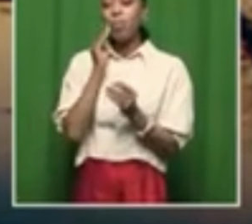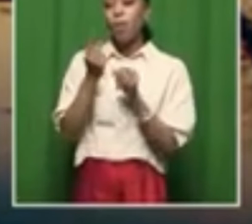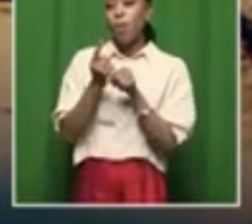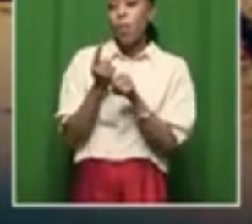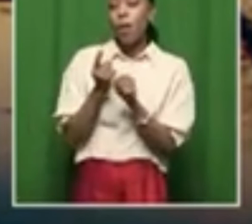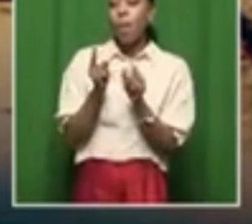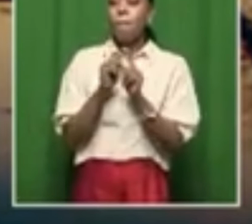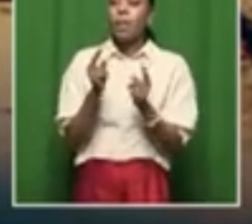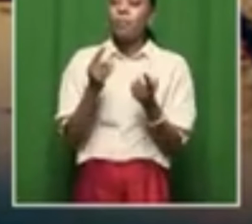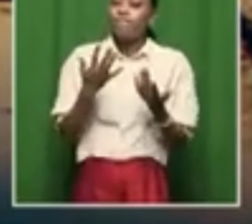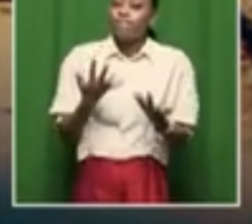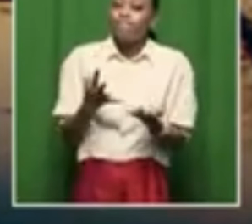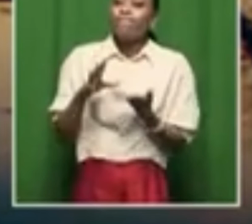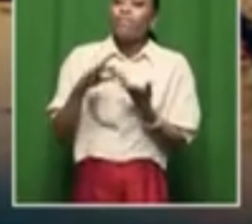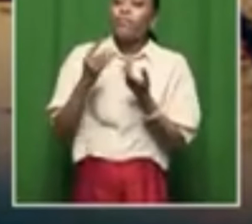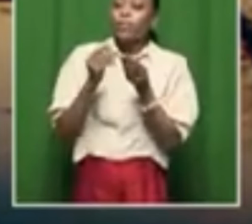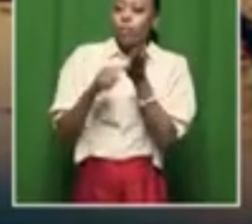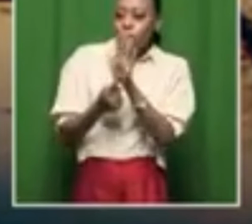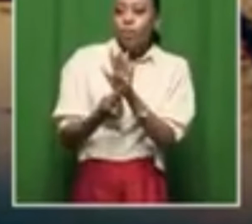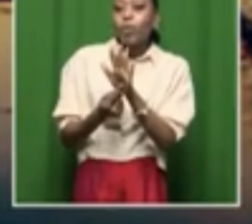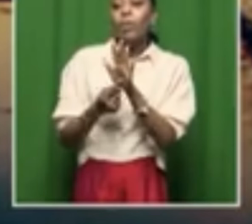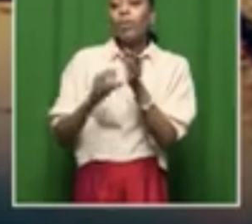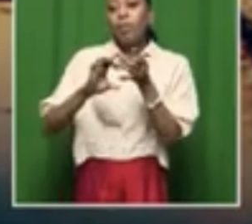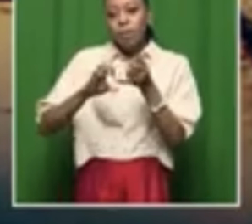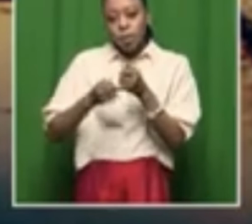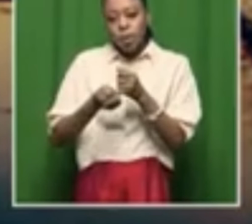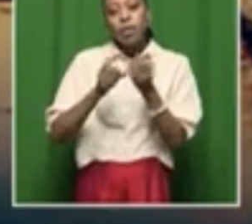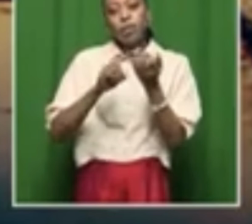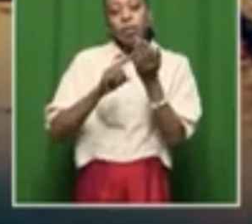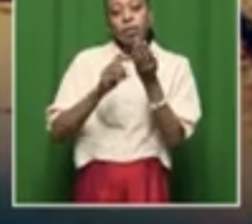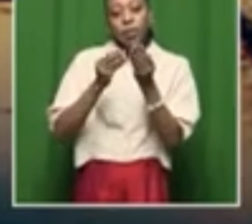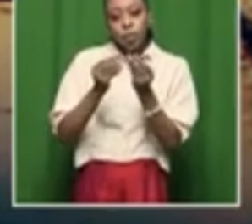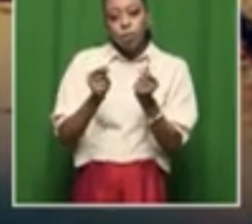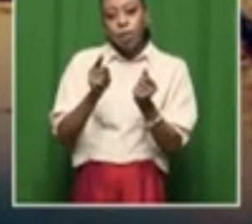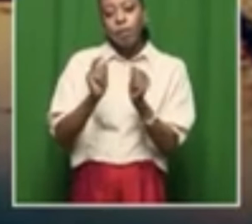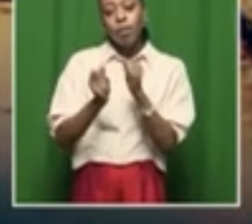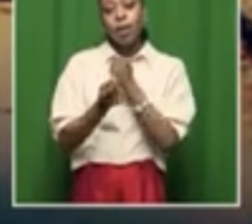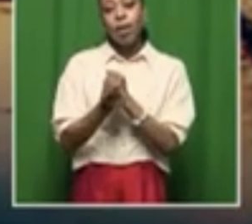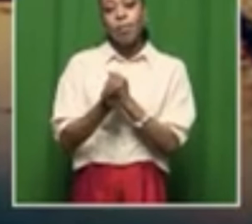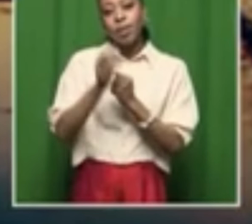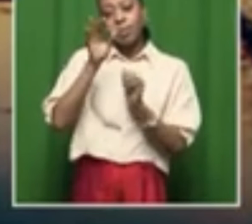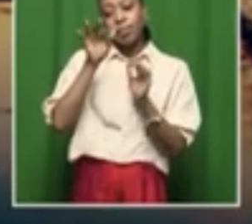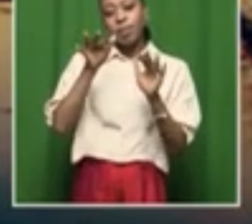but we'll certainly bring them to you and try and shine a light on what is happening in the public healthcare system.